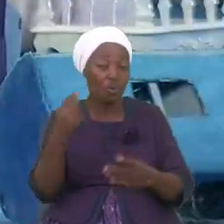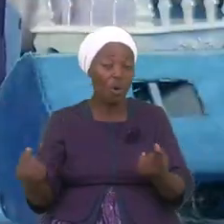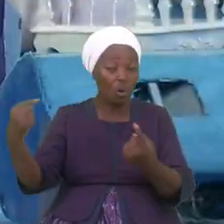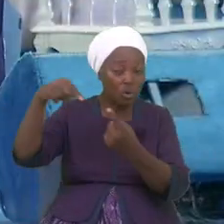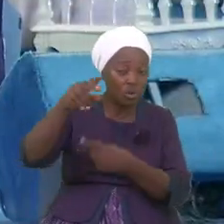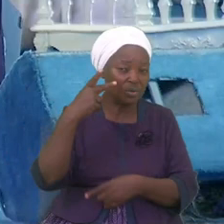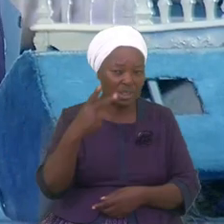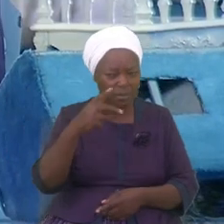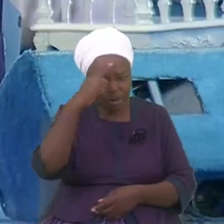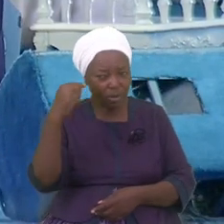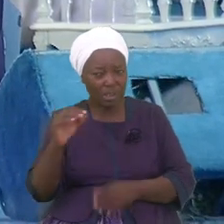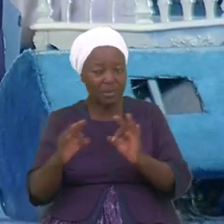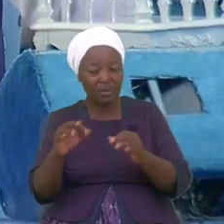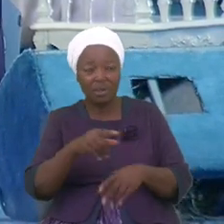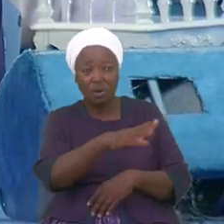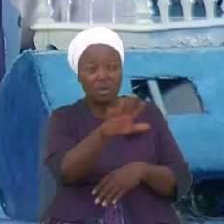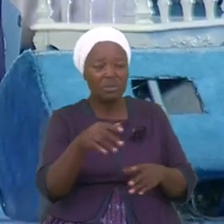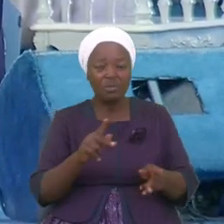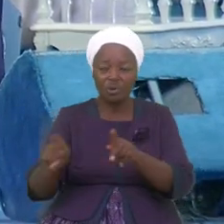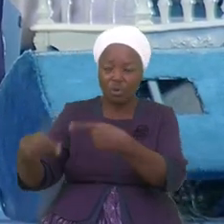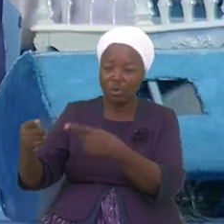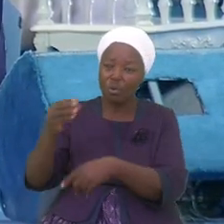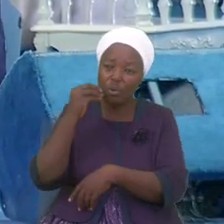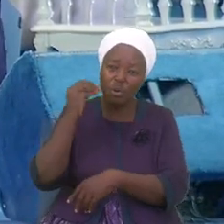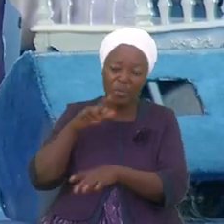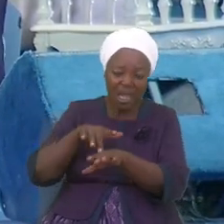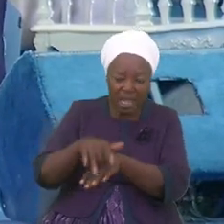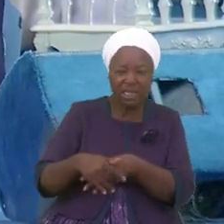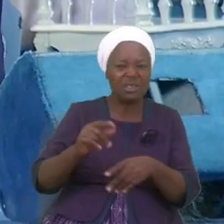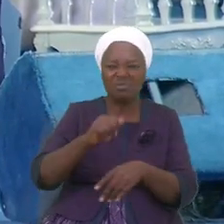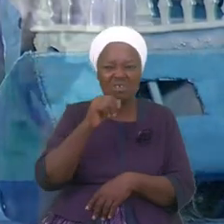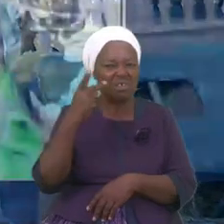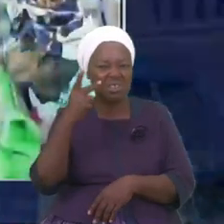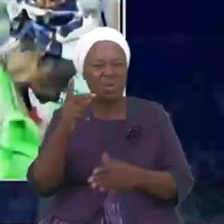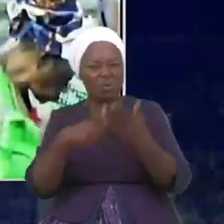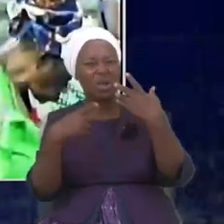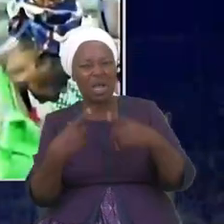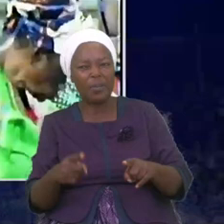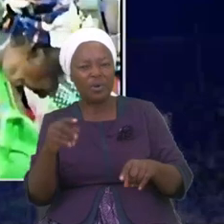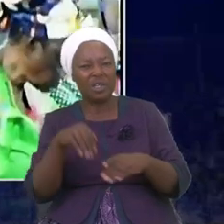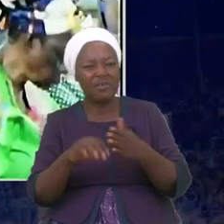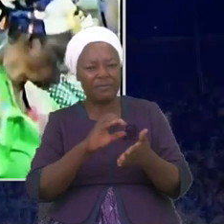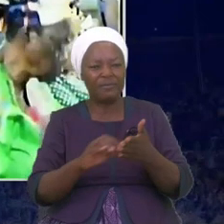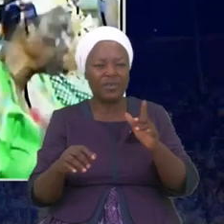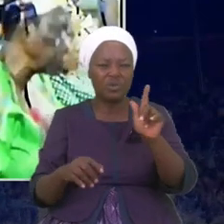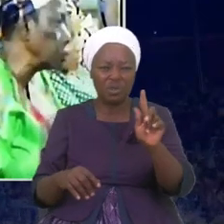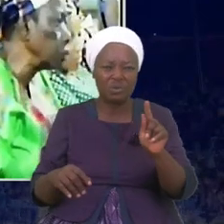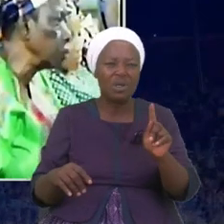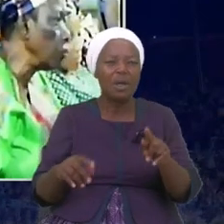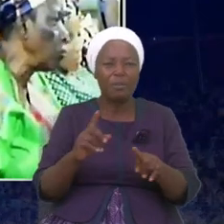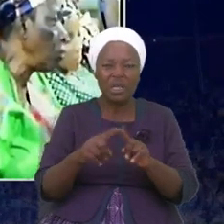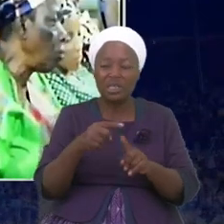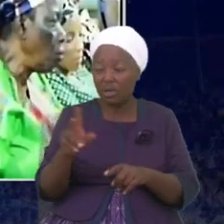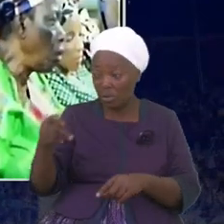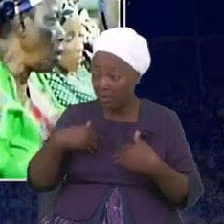these people had gone home, they would not have seen what happened in verse 21. But he said, you've seen it